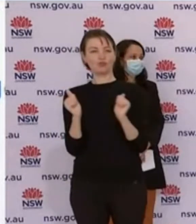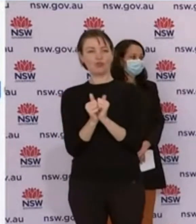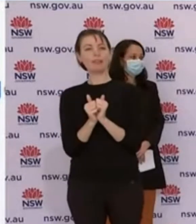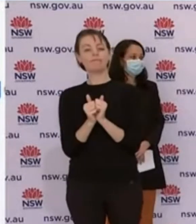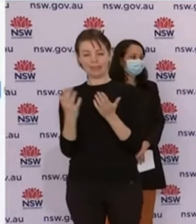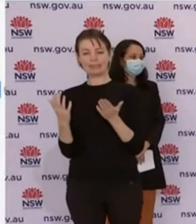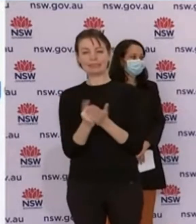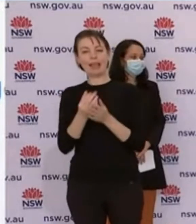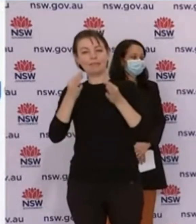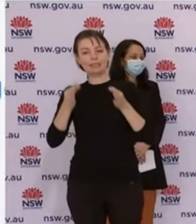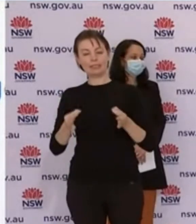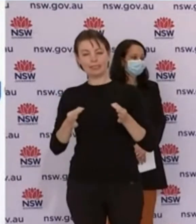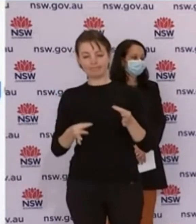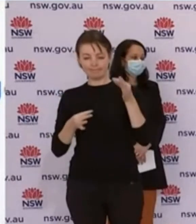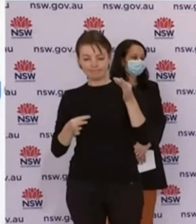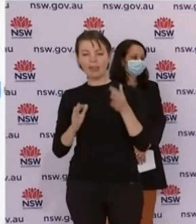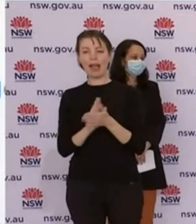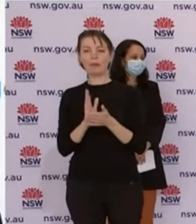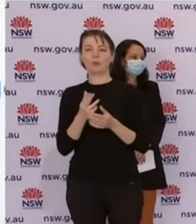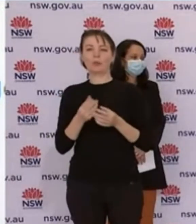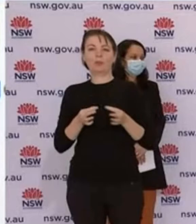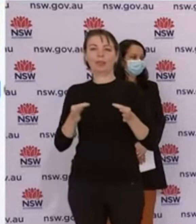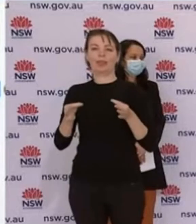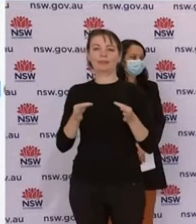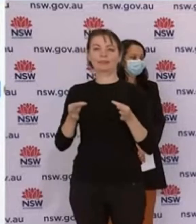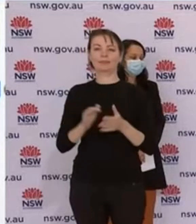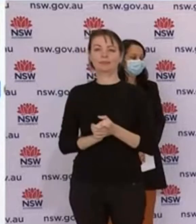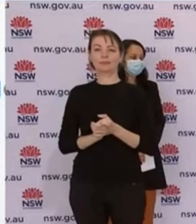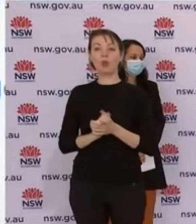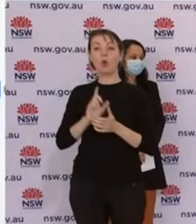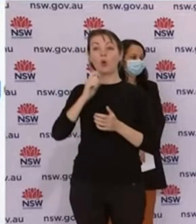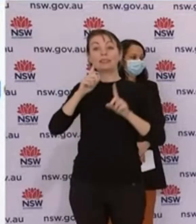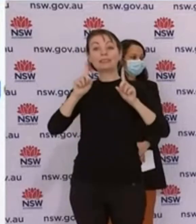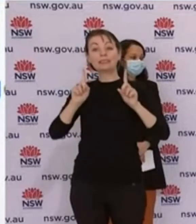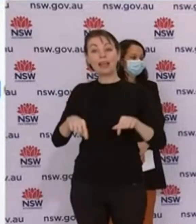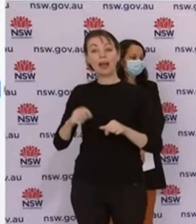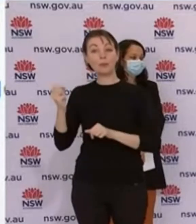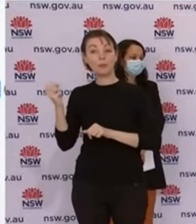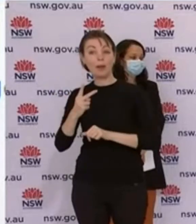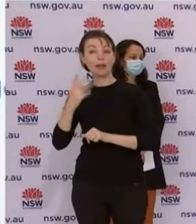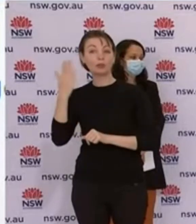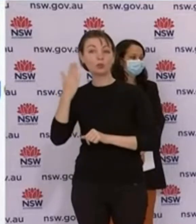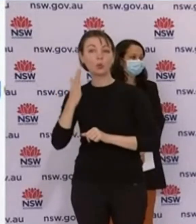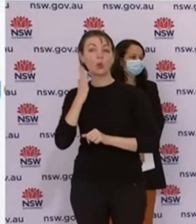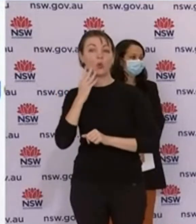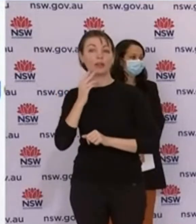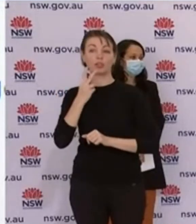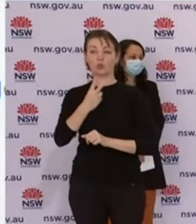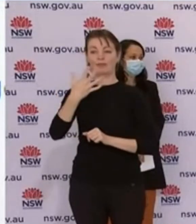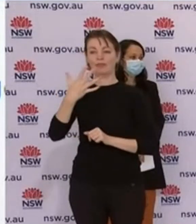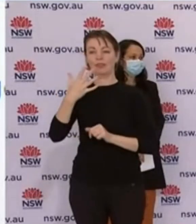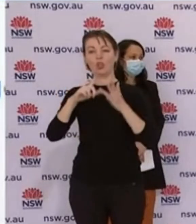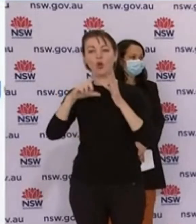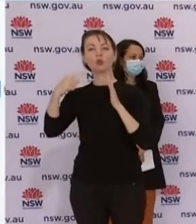our students back to school, which is so important. So as the Premier said, we will be starting to see students return to the classroom from the 25th